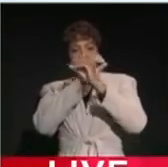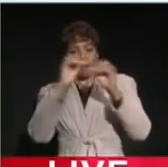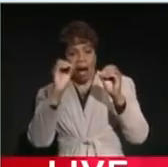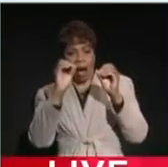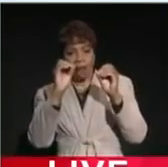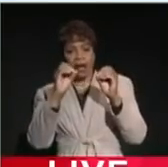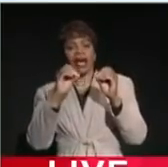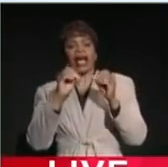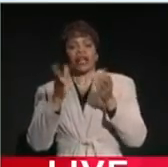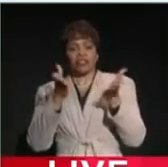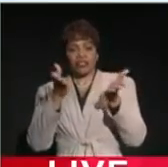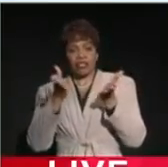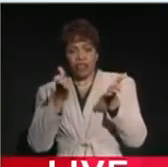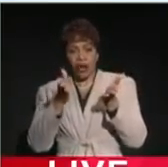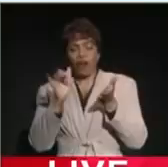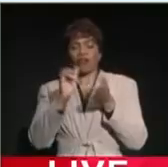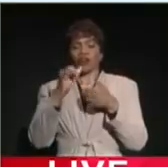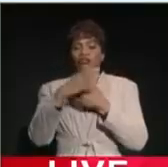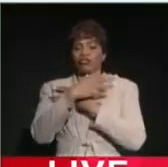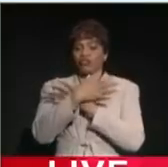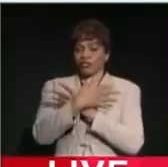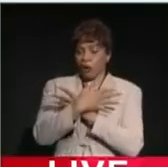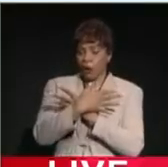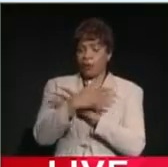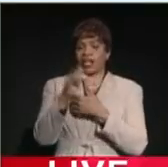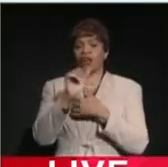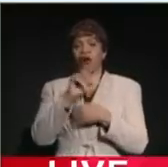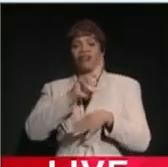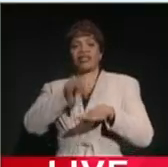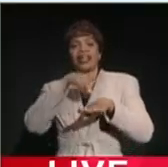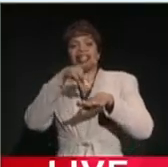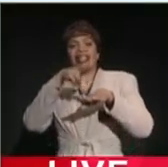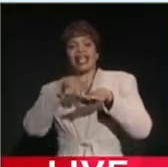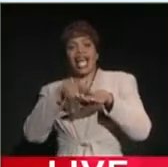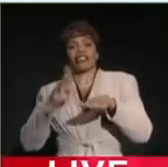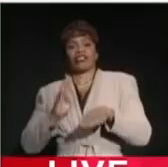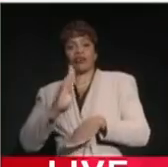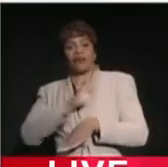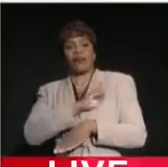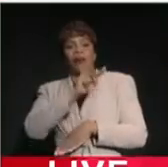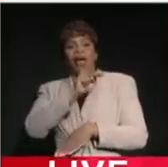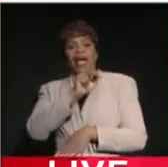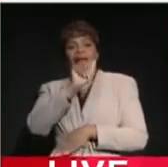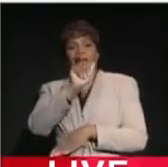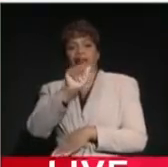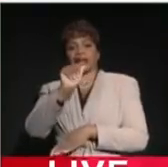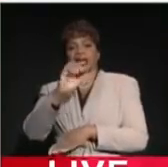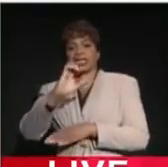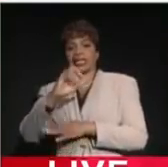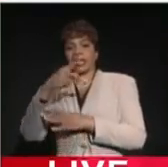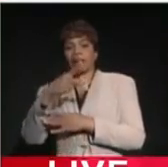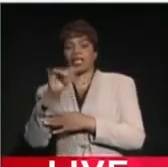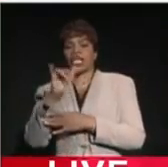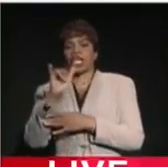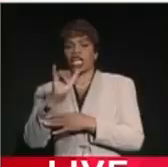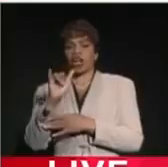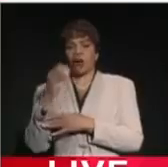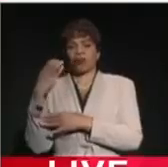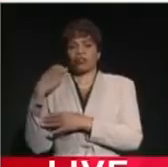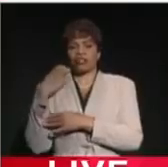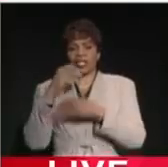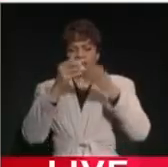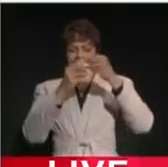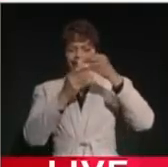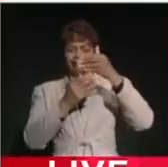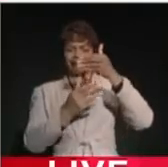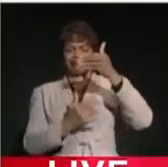U.S. ambassador to Germany. I served on the national board of the NAACP. I chaired a women's shelter in Monmouth County where we live. I'm proud of all